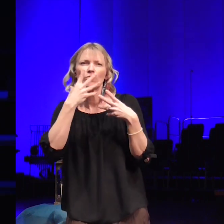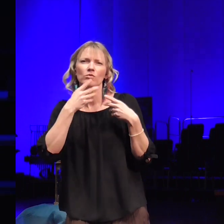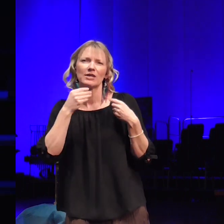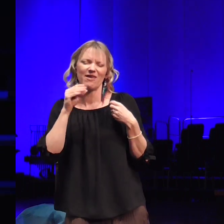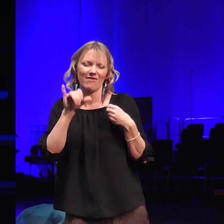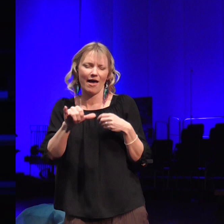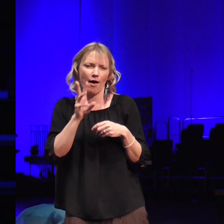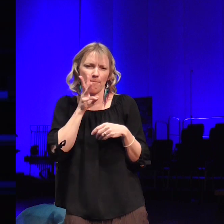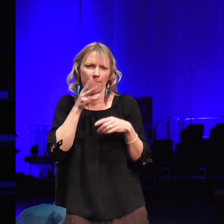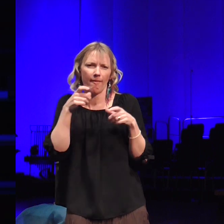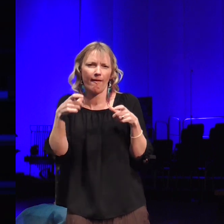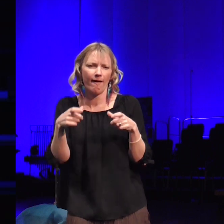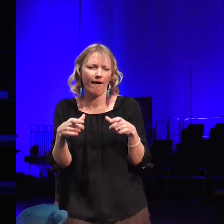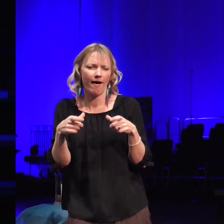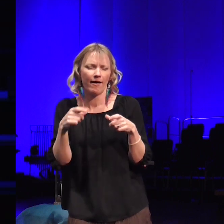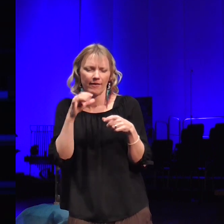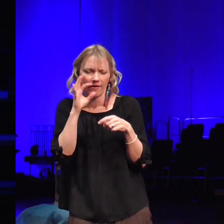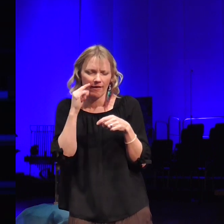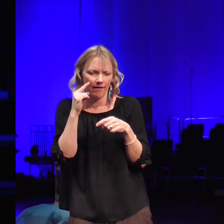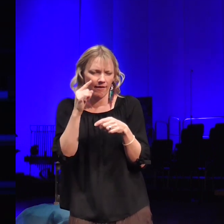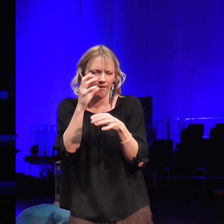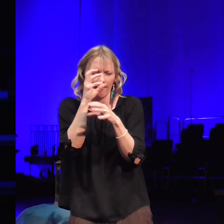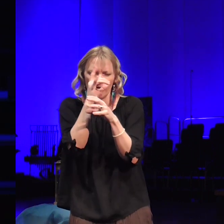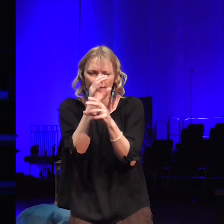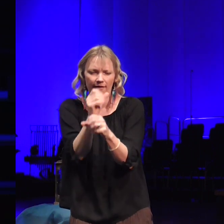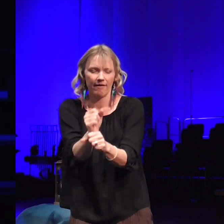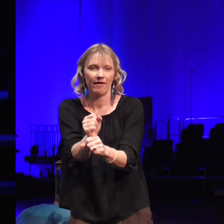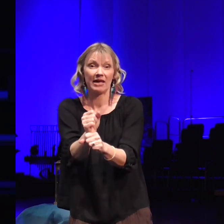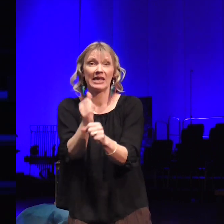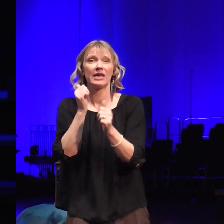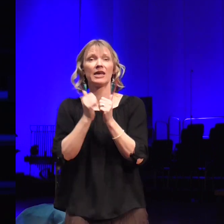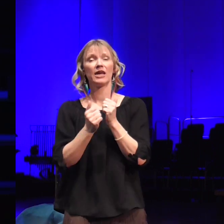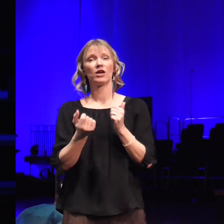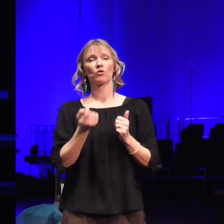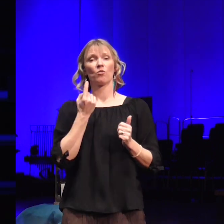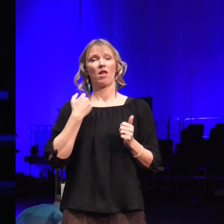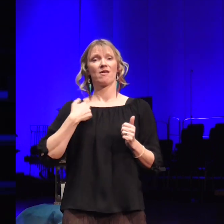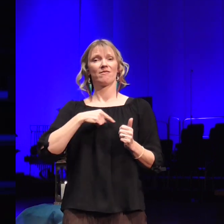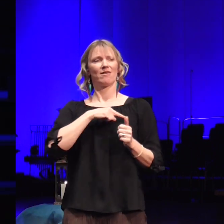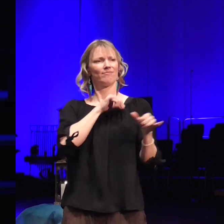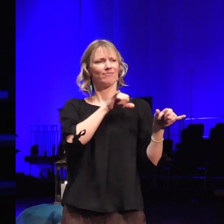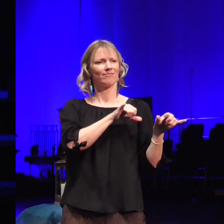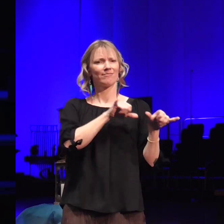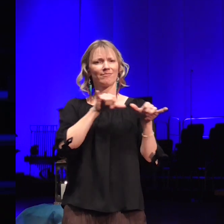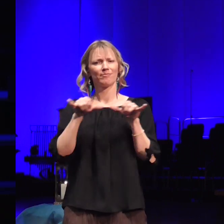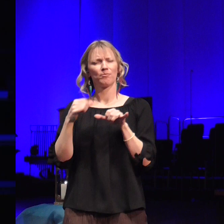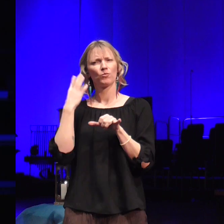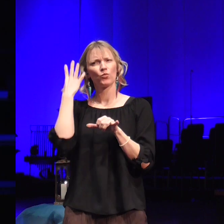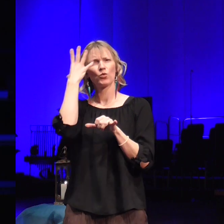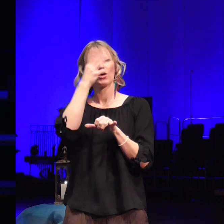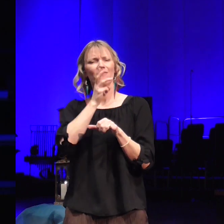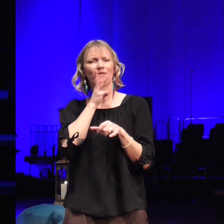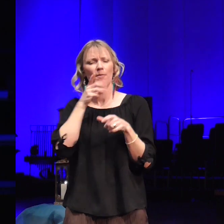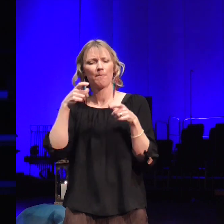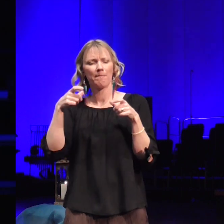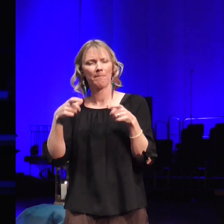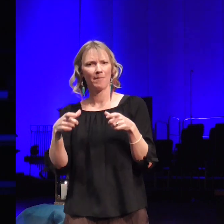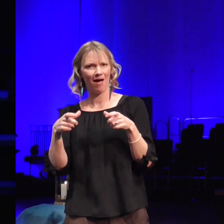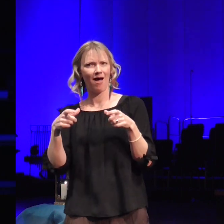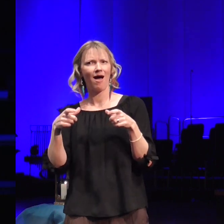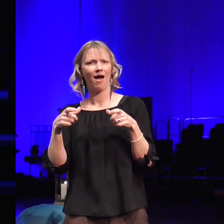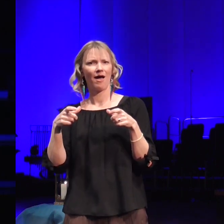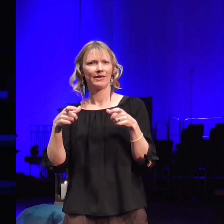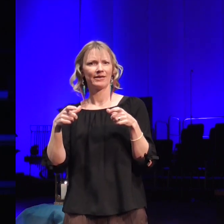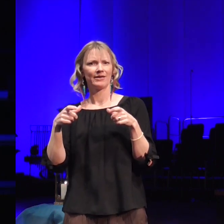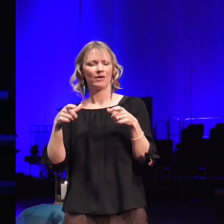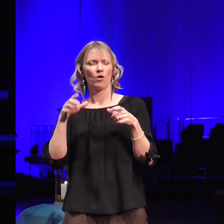that pond captivated me. And each one of us is like that beautiful pond. Still